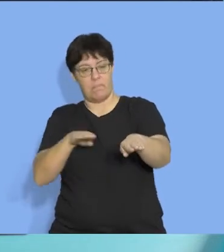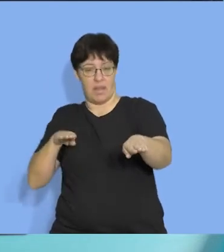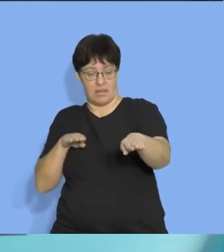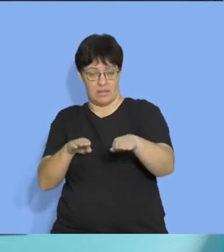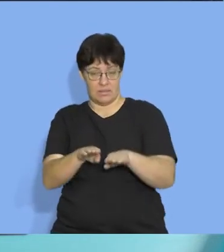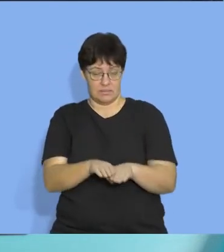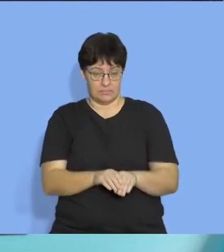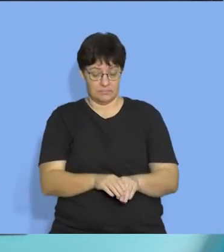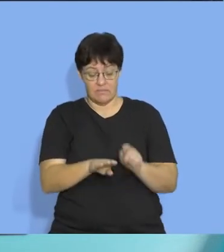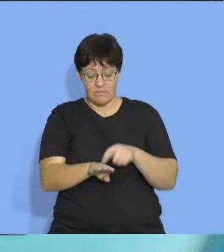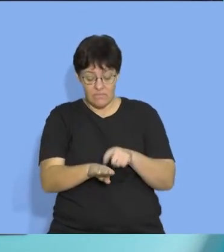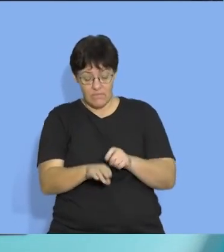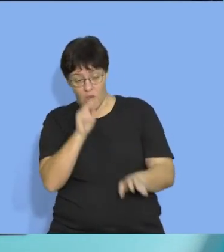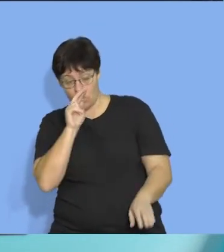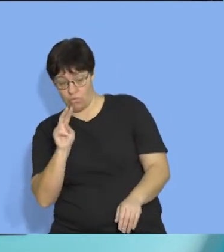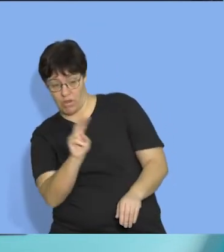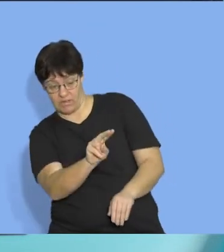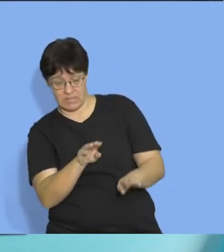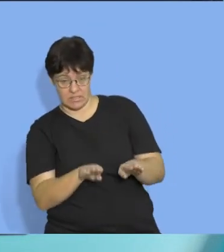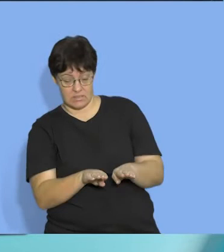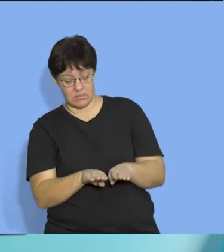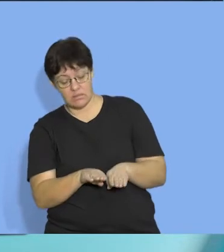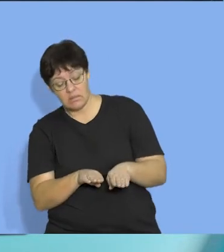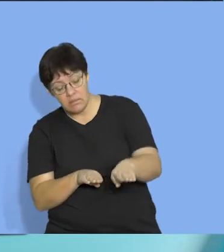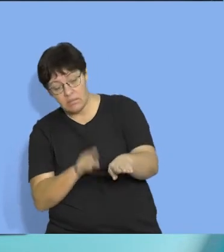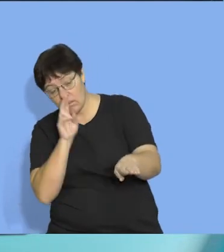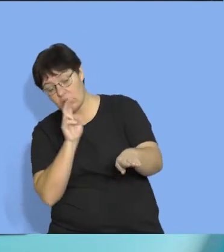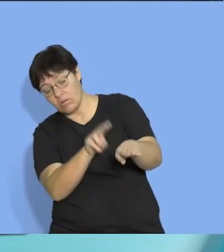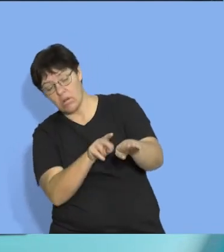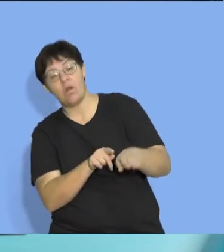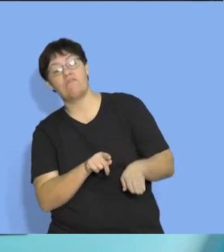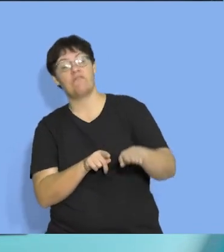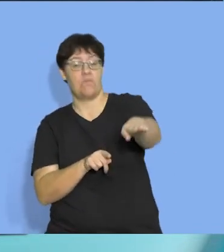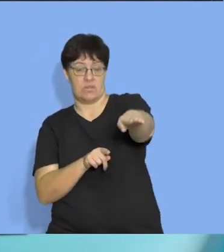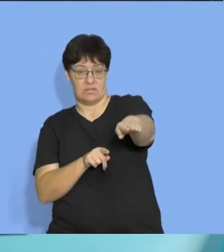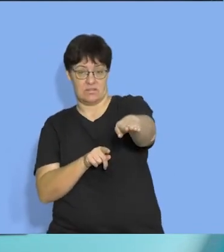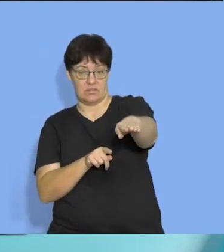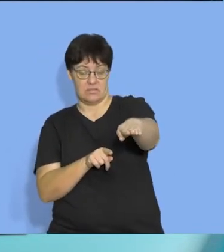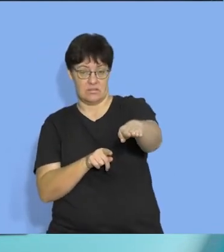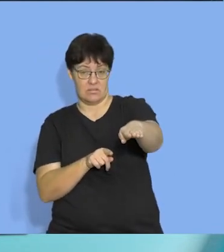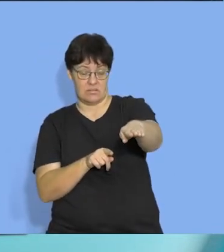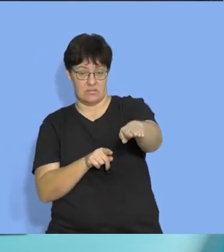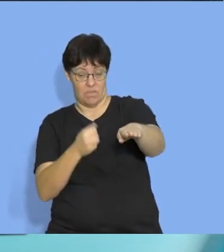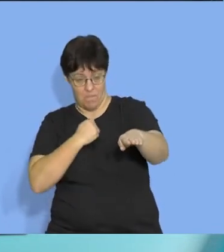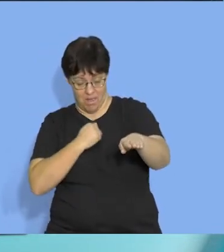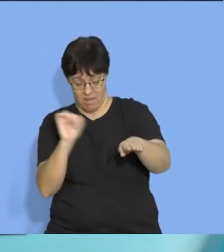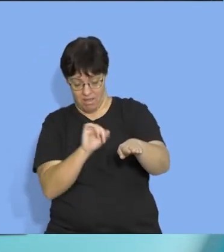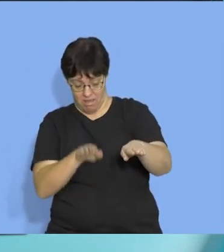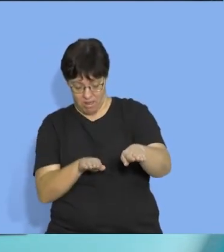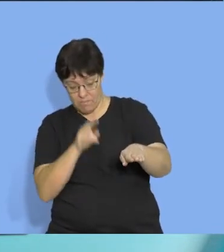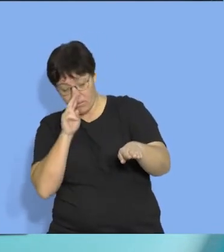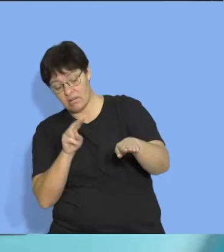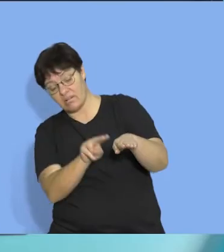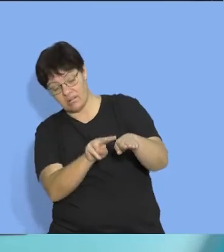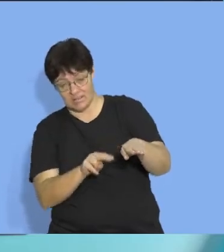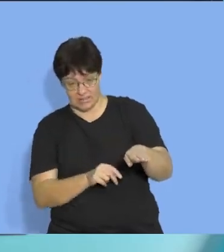my reference point, then the moving car is going forward relative to the car. Okay? So